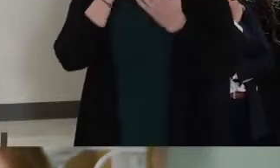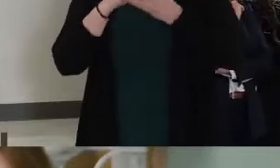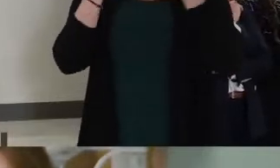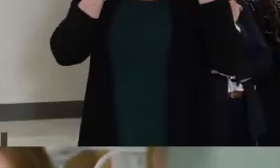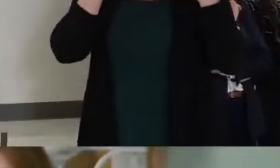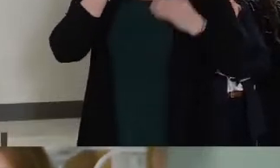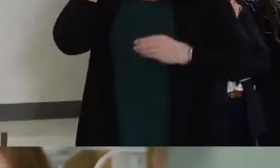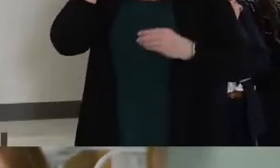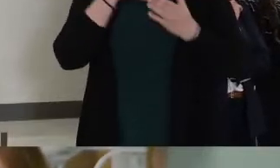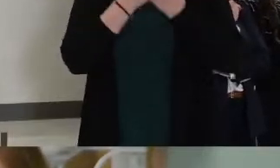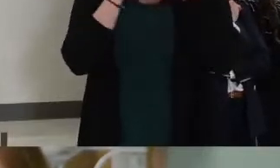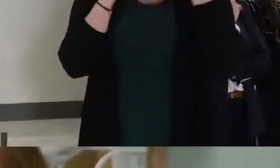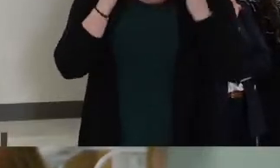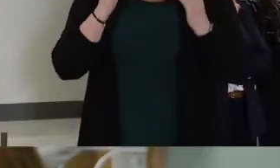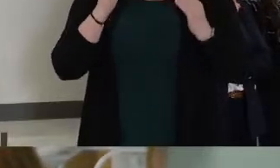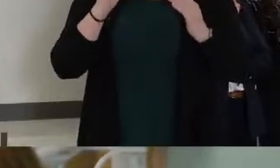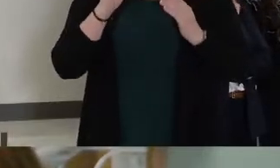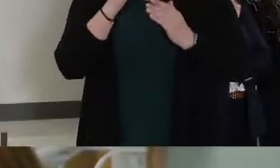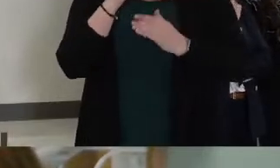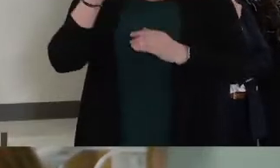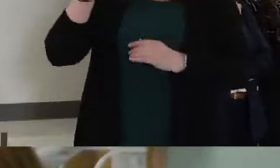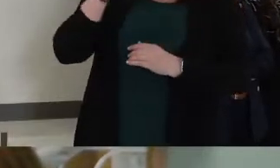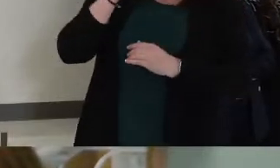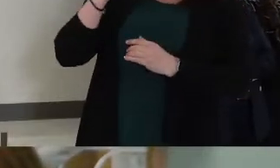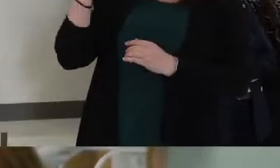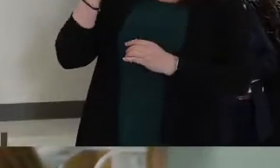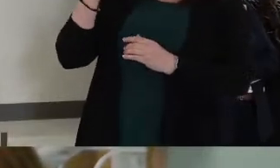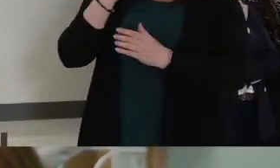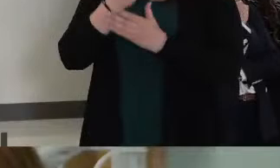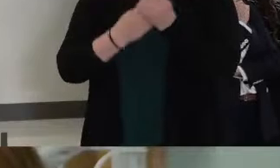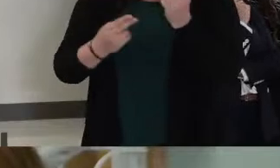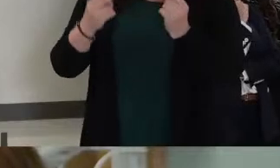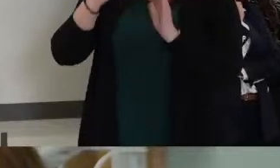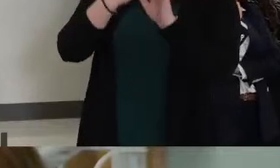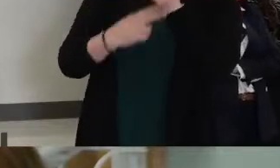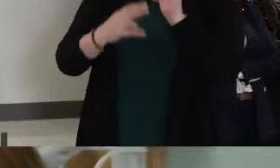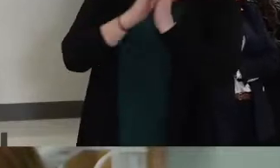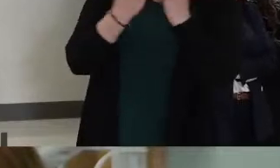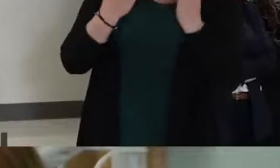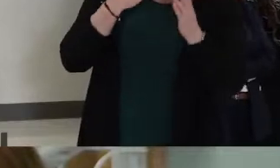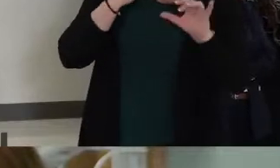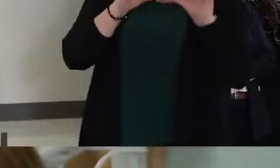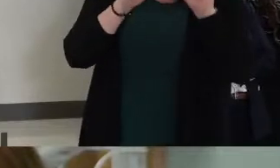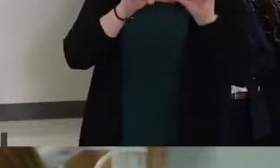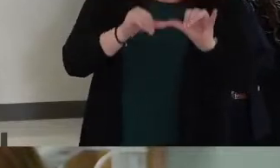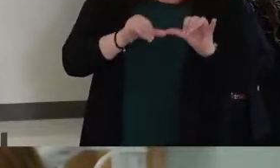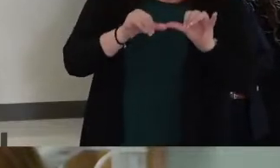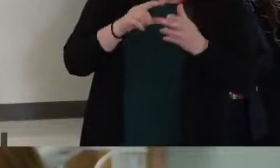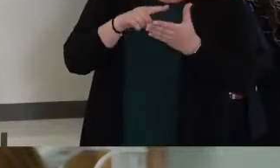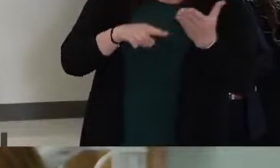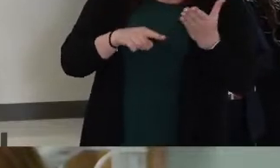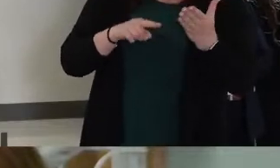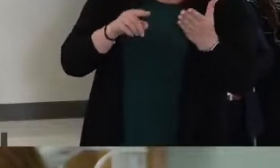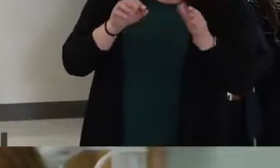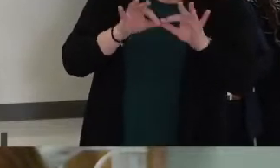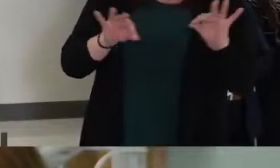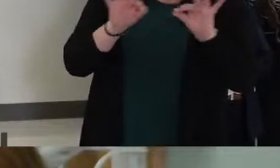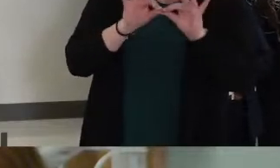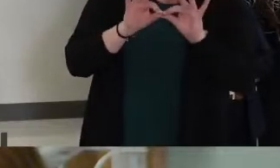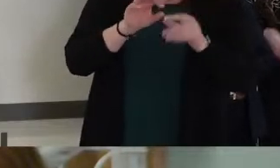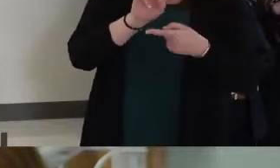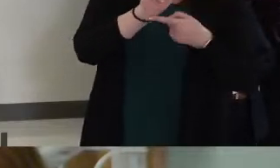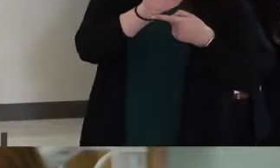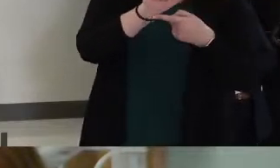governor and I were both given and recently read a book called Measure What Matters. How are we going to do more of that in